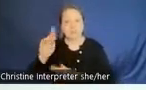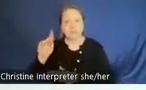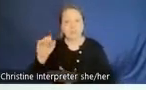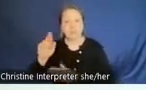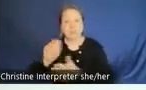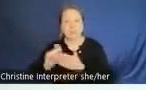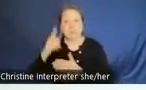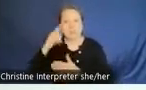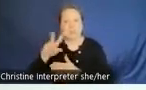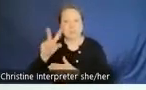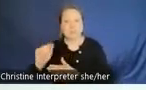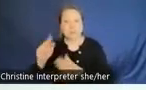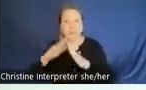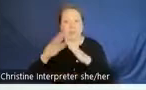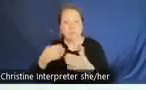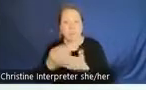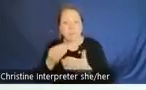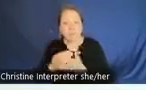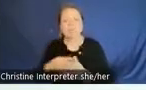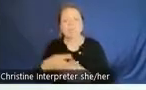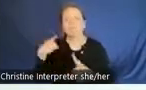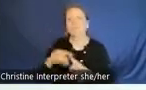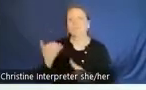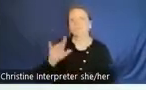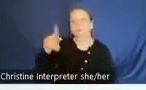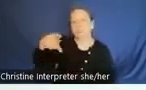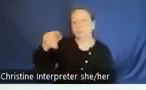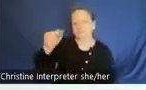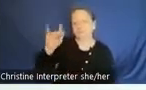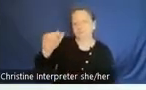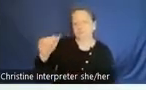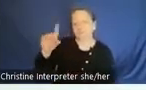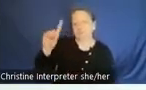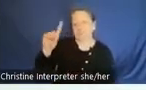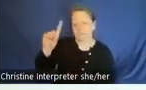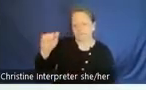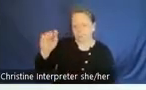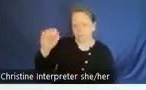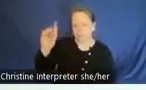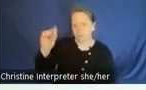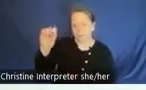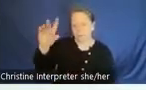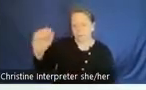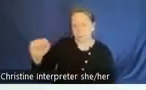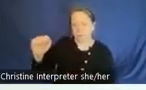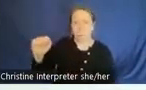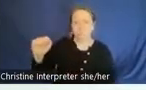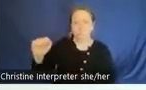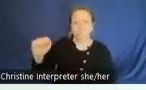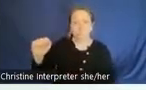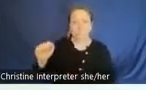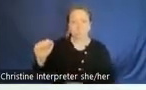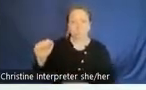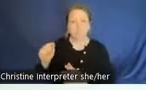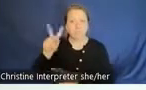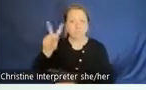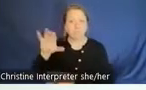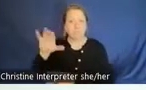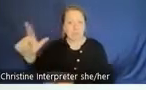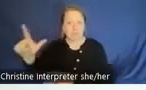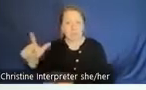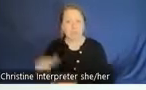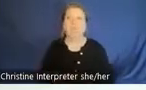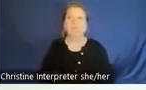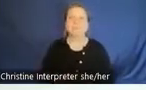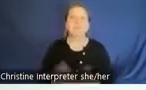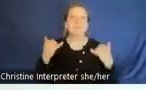Agency. And Patricia Tedesco, Program Services Manager at VCIL. We're going to begin our conversation tonight